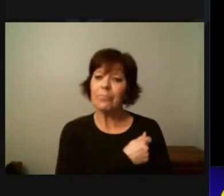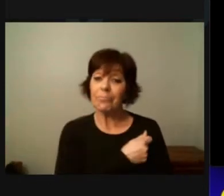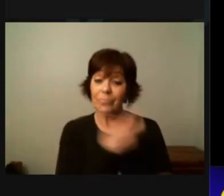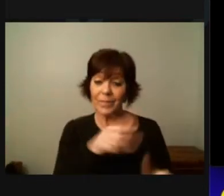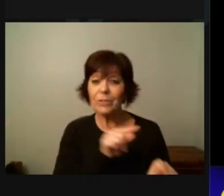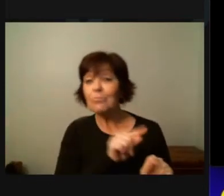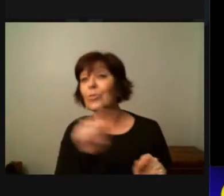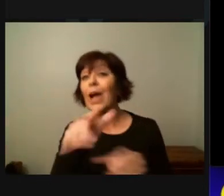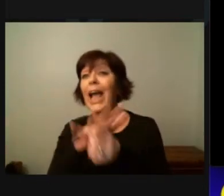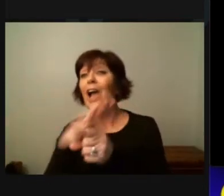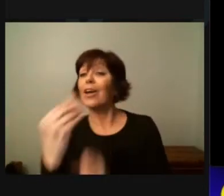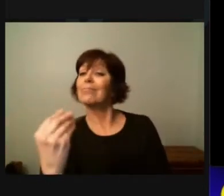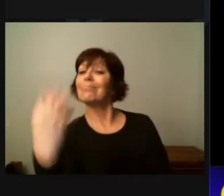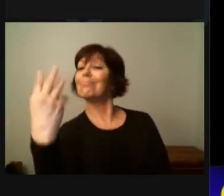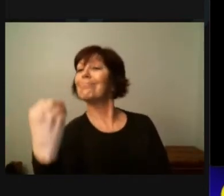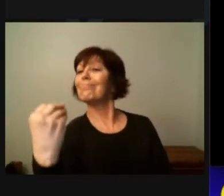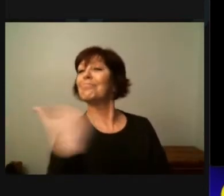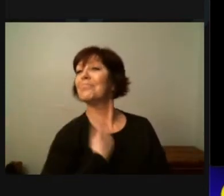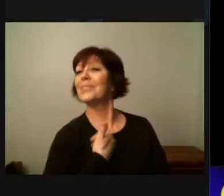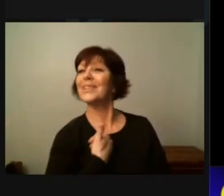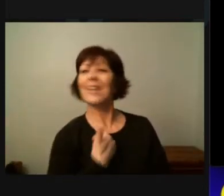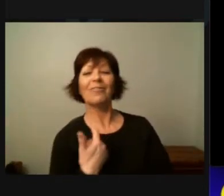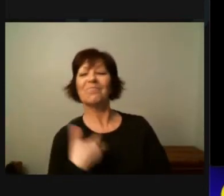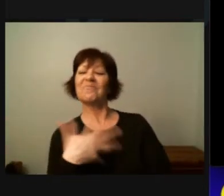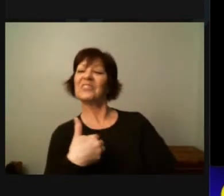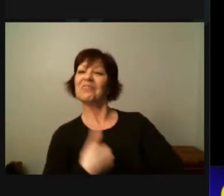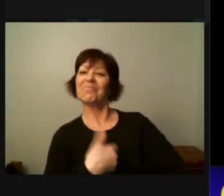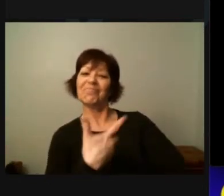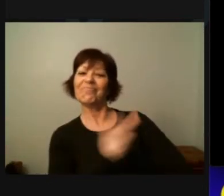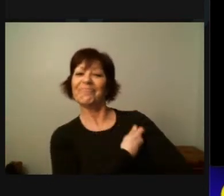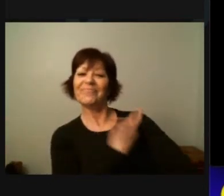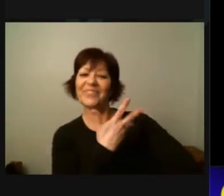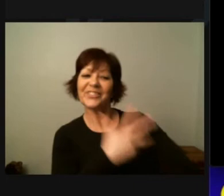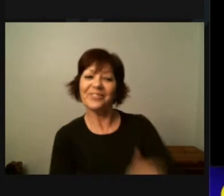take a selfie at our little COVID vaccine selfie area.